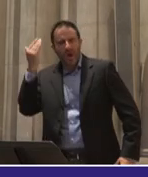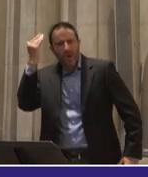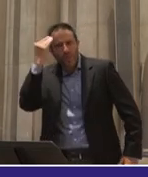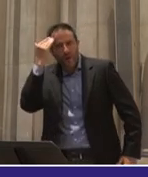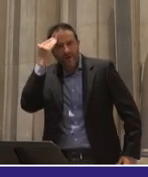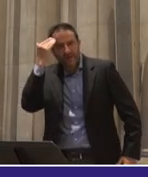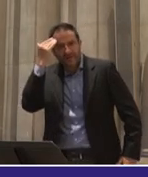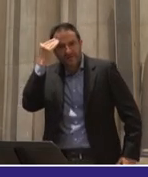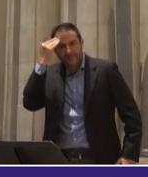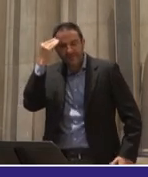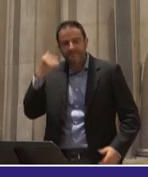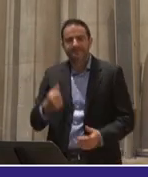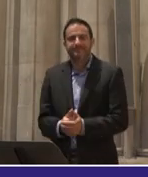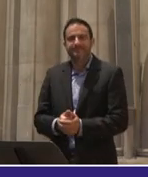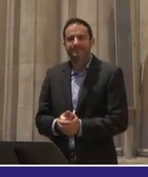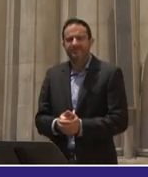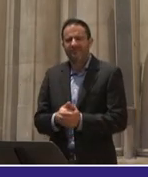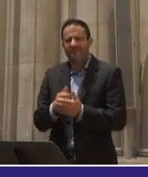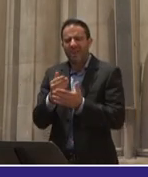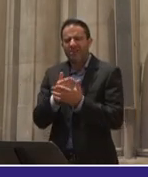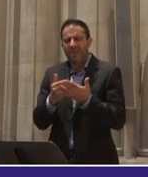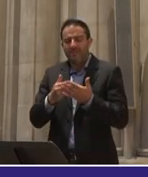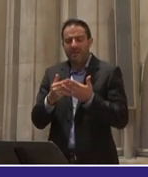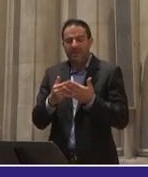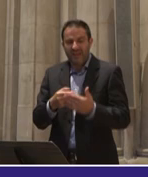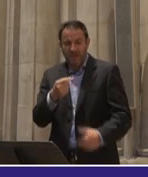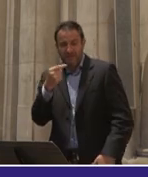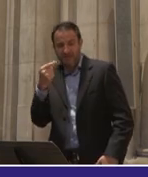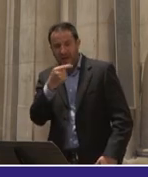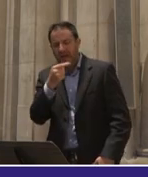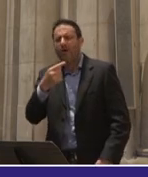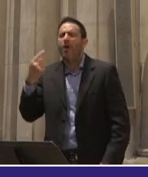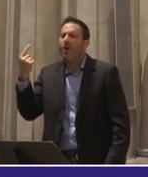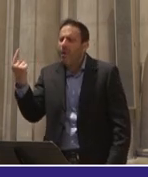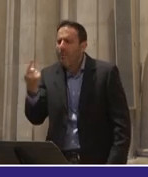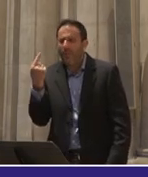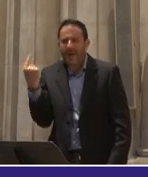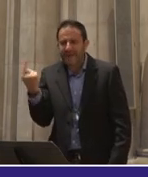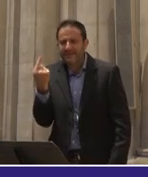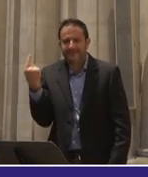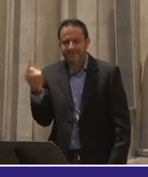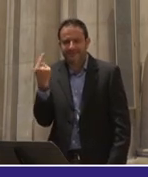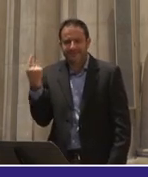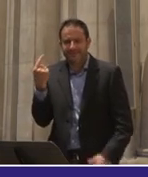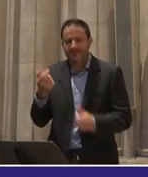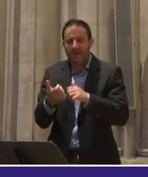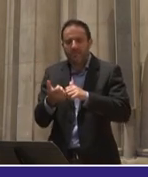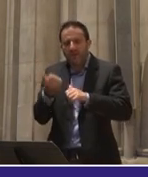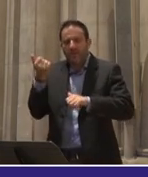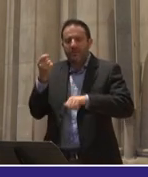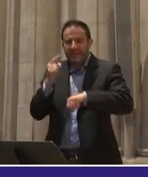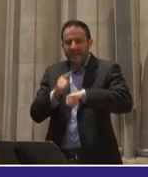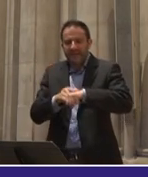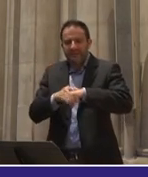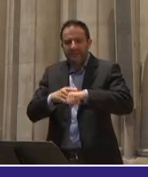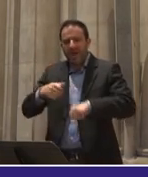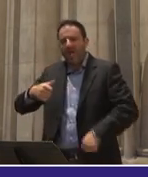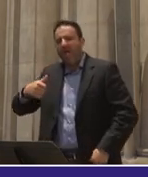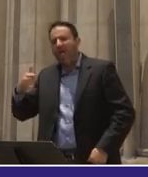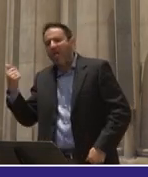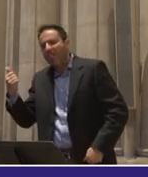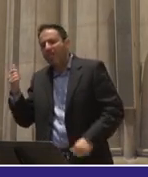our awareness of something whose existence had been there all along. And in most cases, what we discover, others